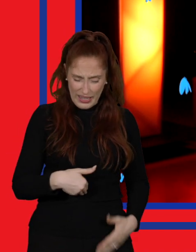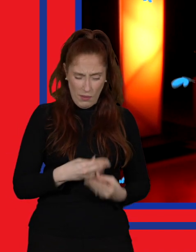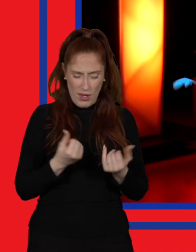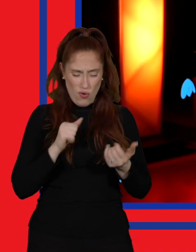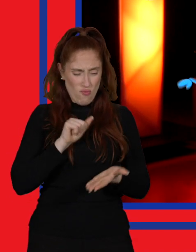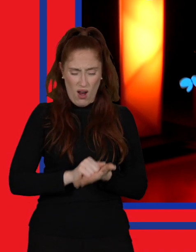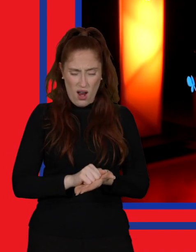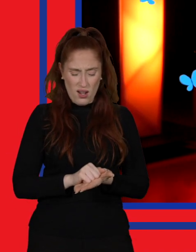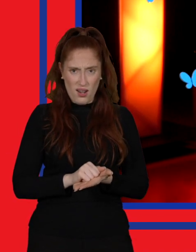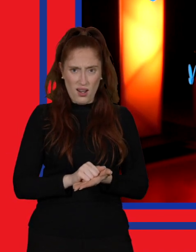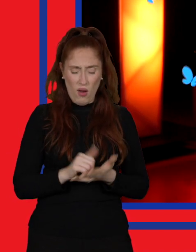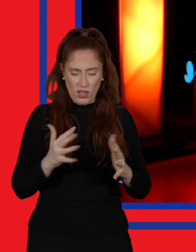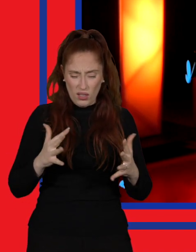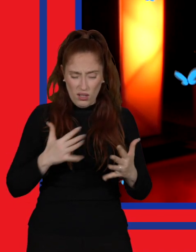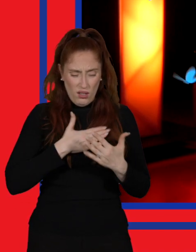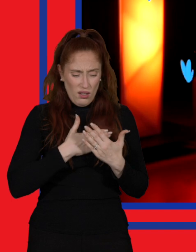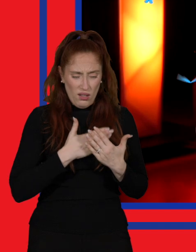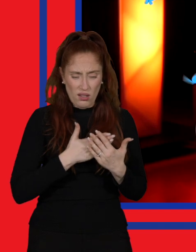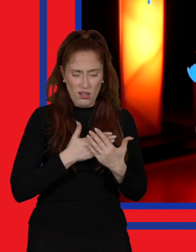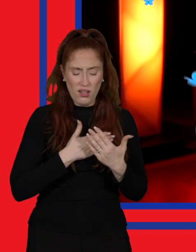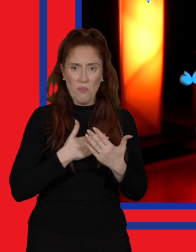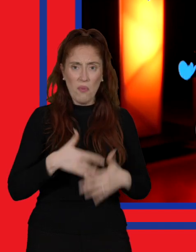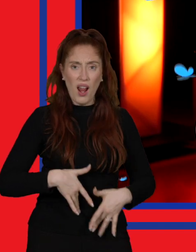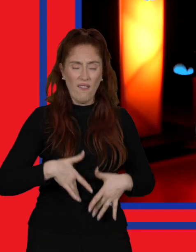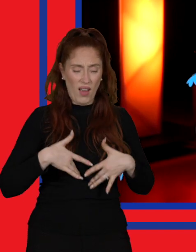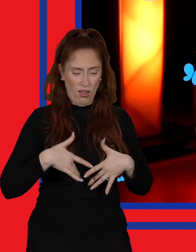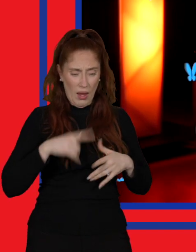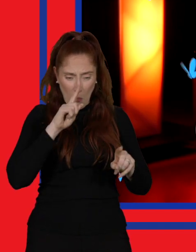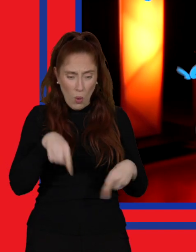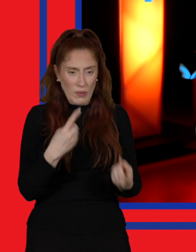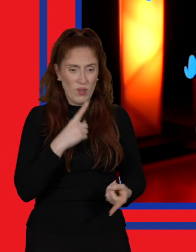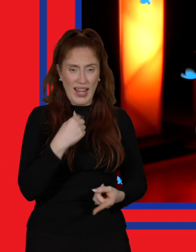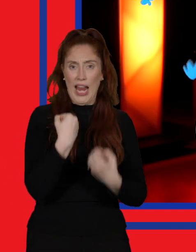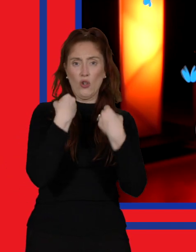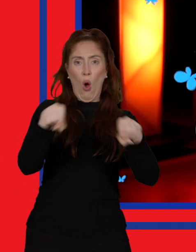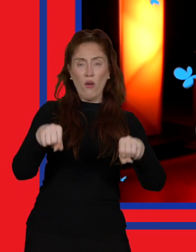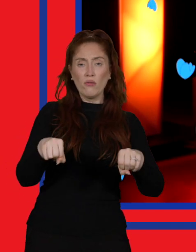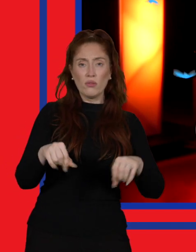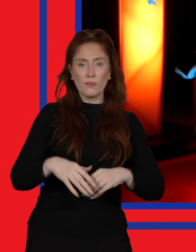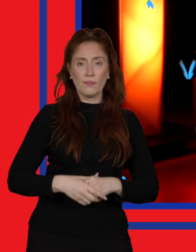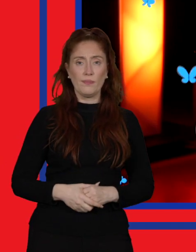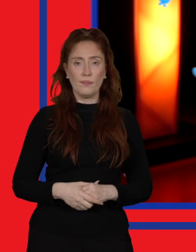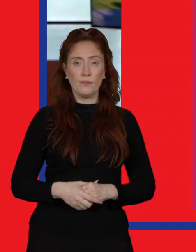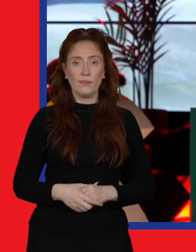wasn't right. My heart was pounding and my hands were shaking, but I didn't feel like I could say no.